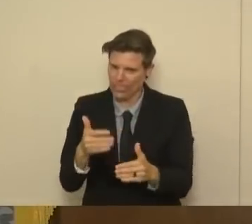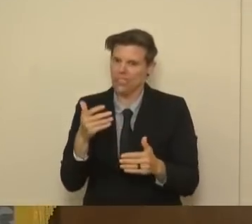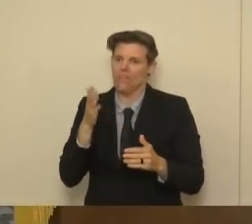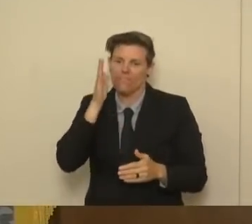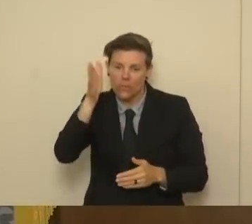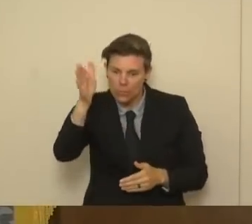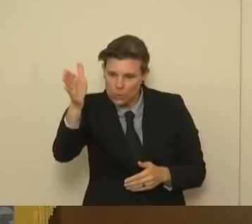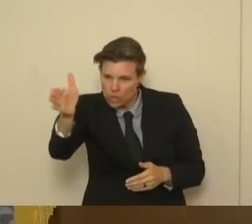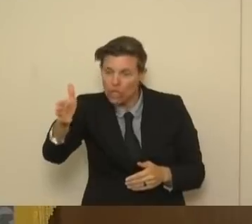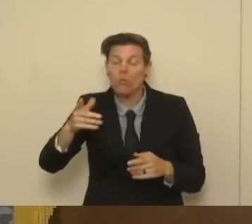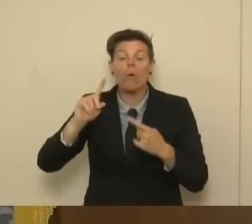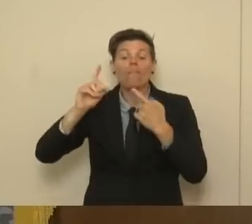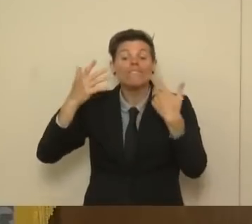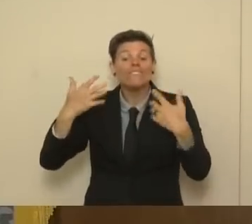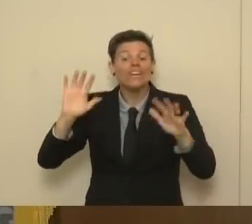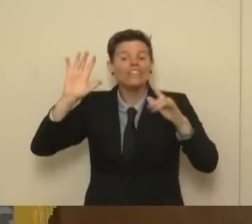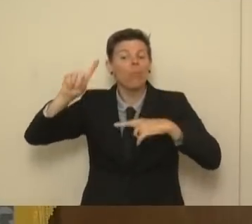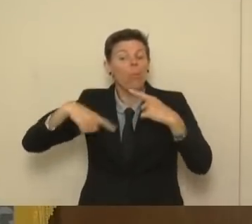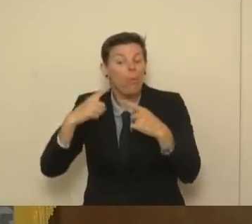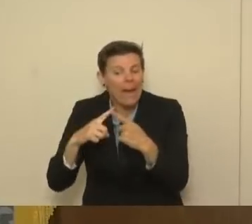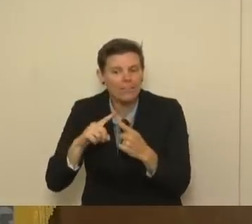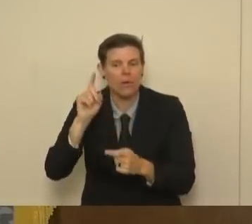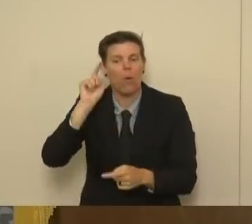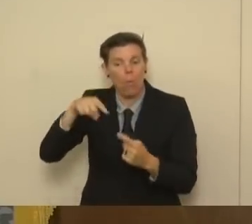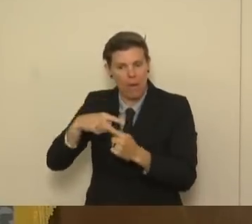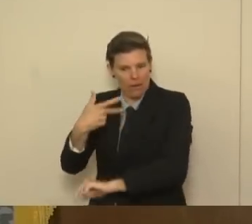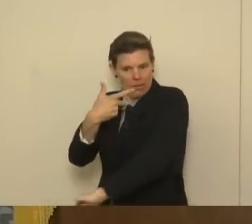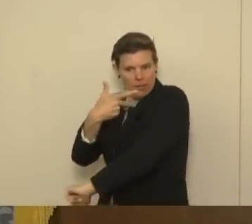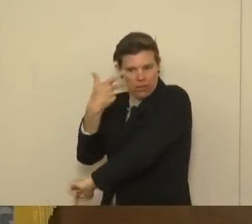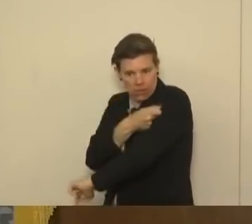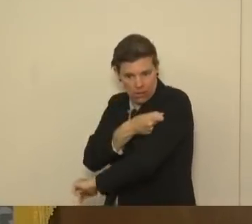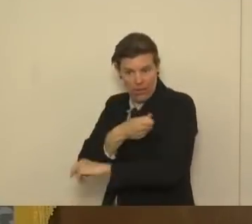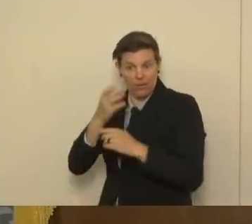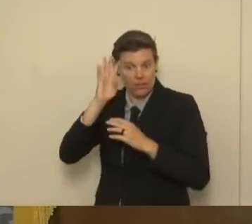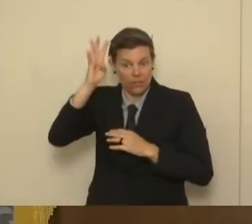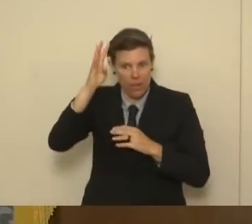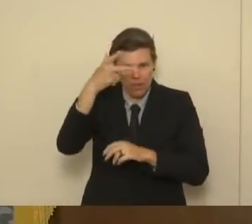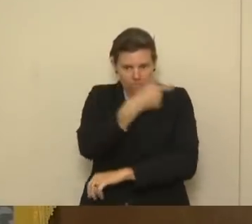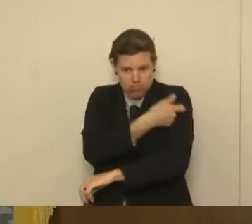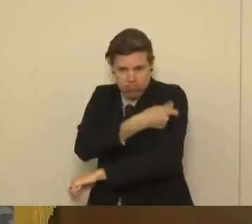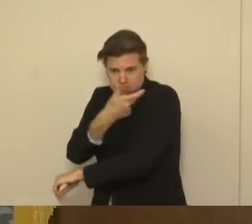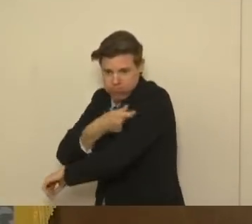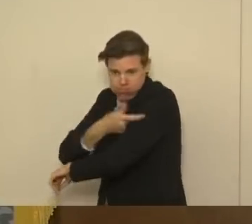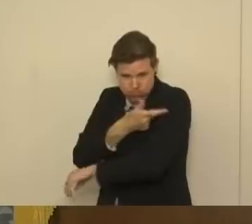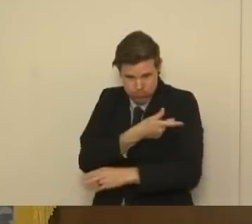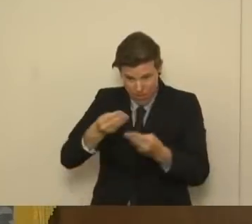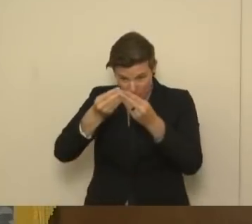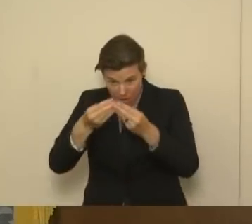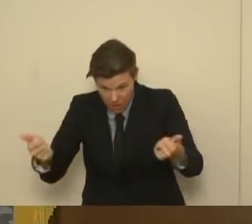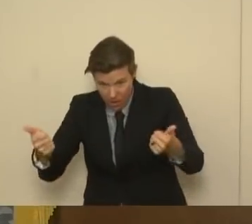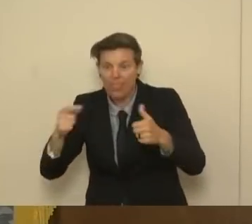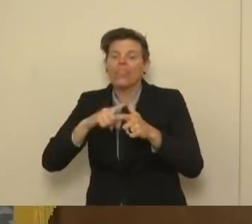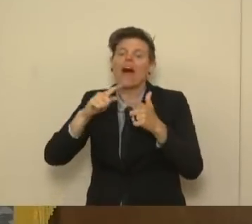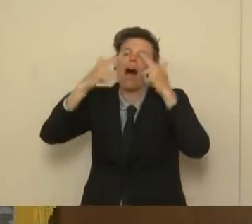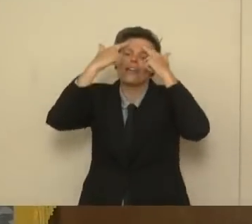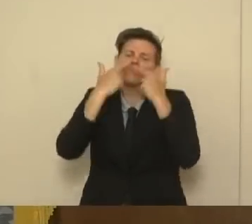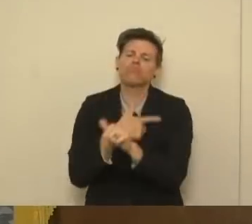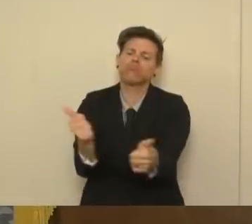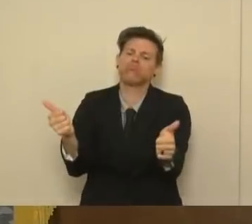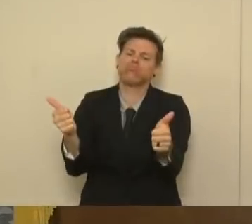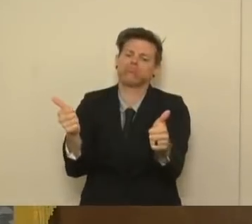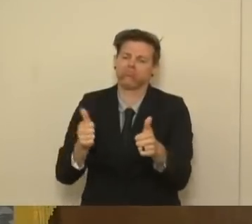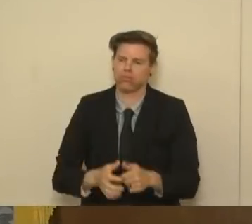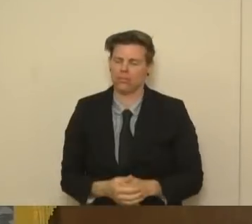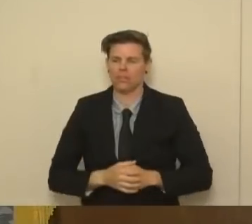hear us talk about that New Mexico, if we're going to really do effective public health preparedness, and we're going to be